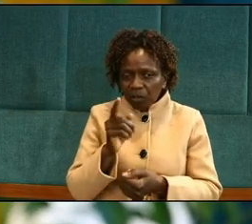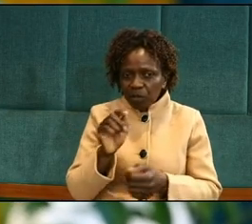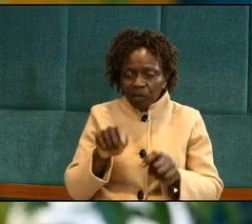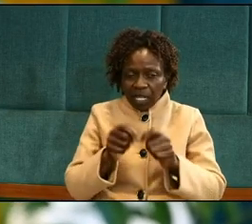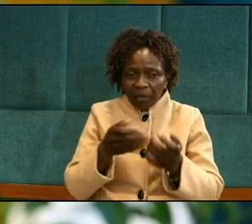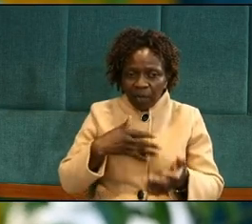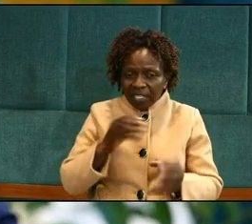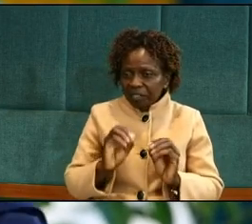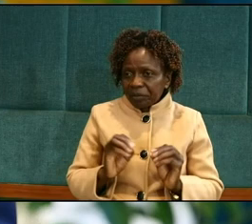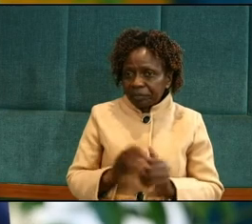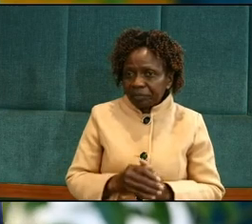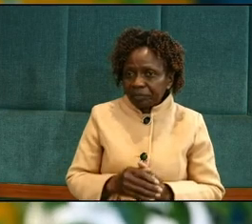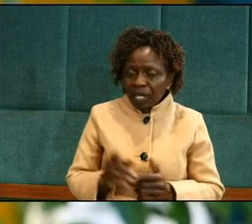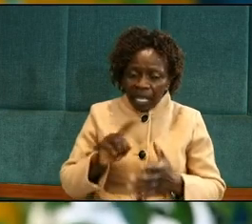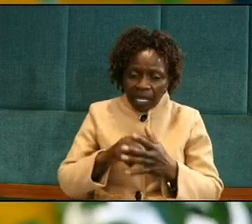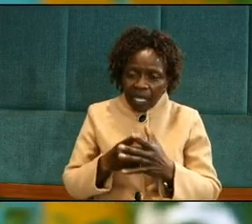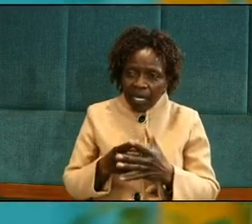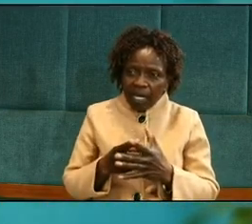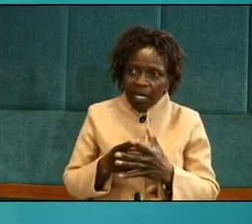type. And then